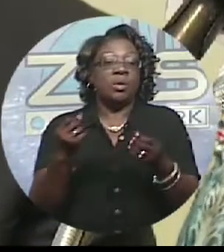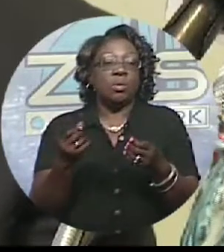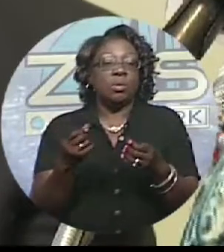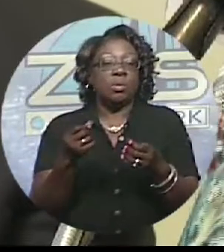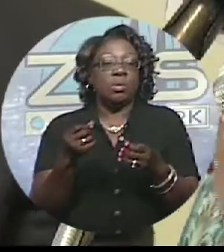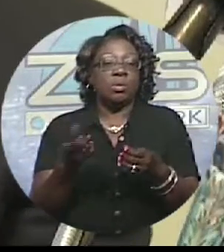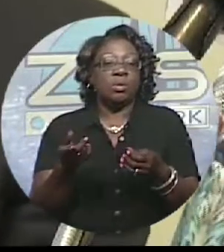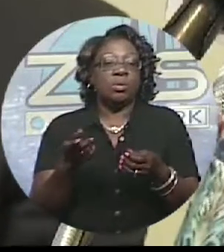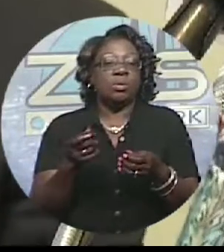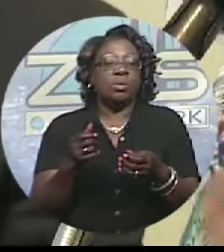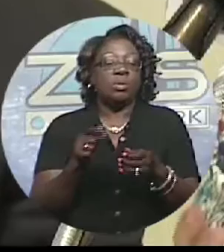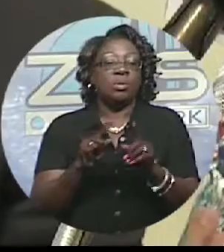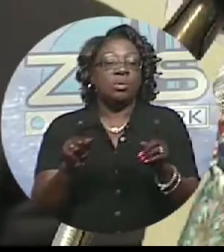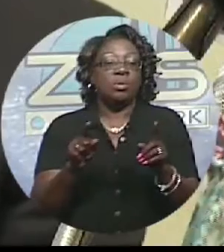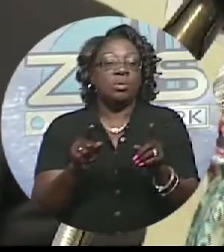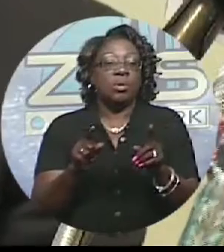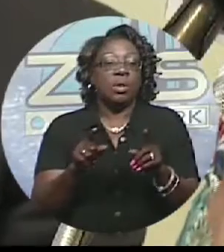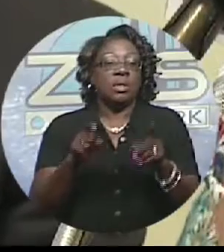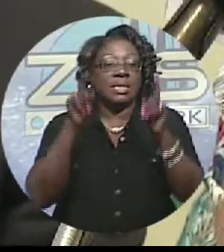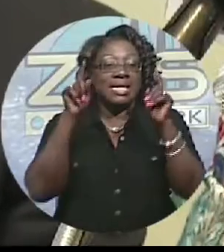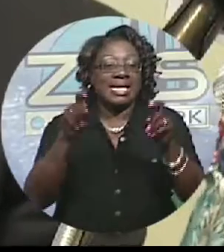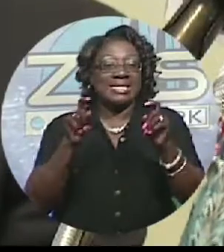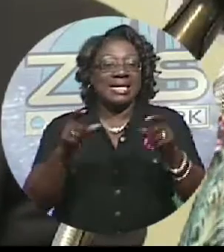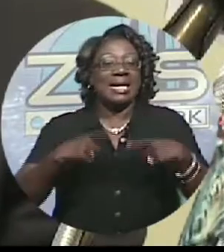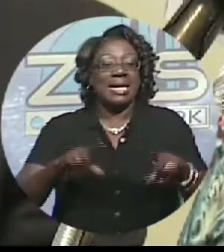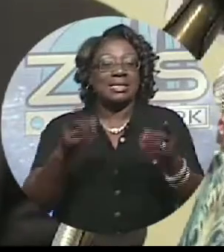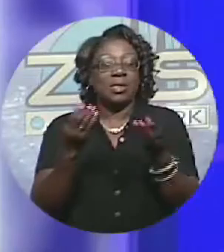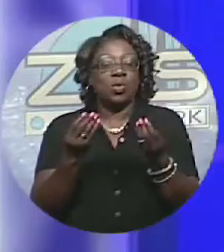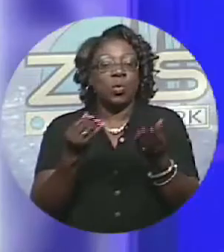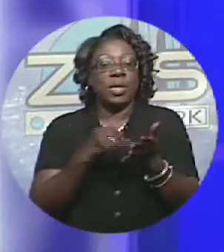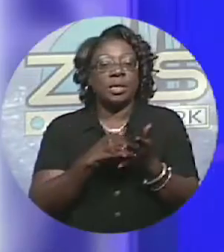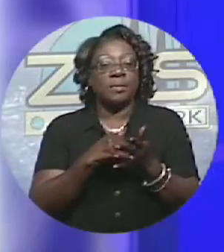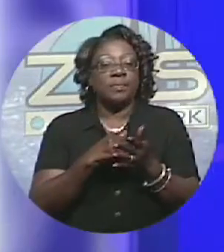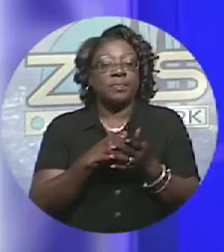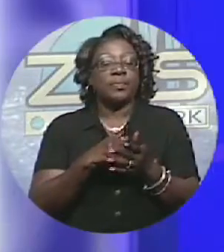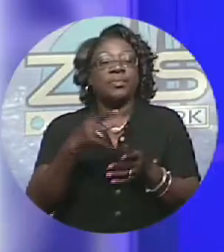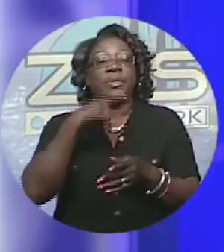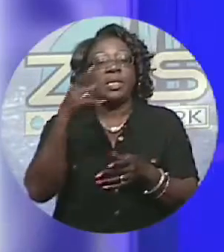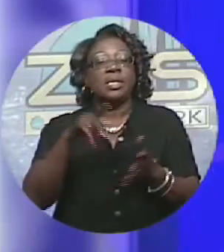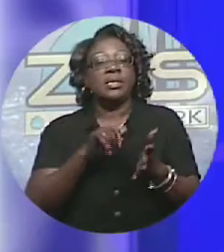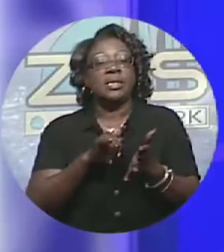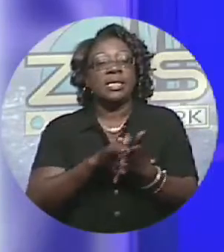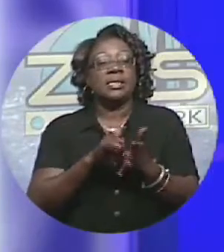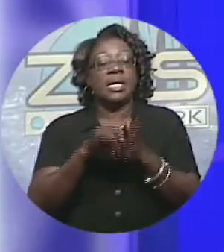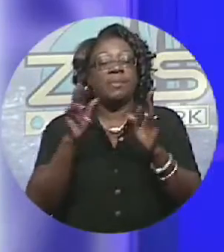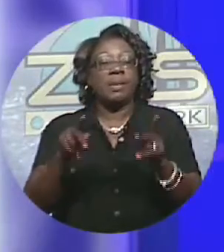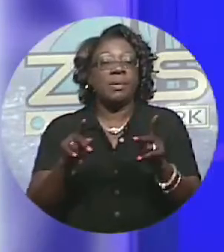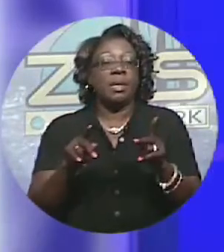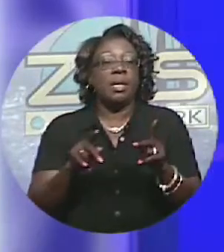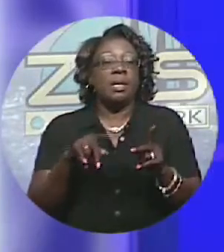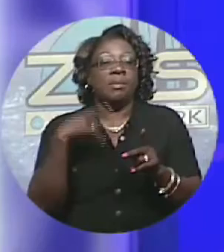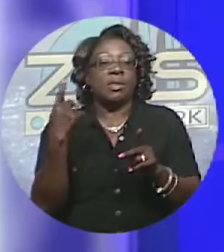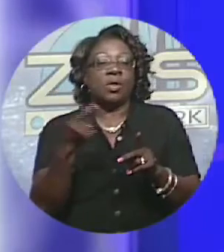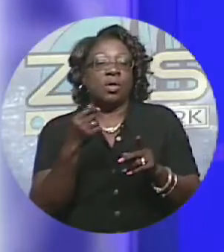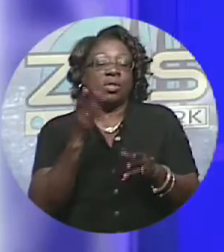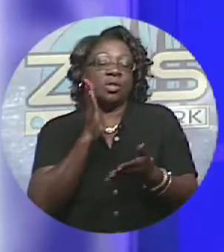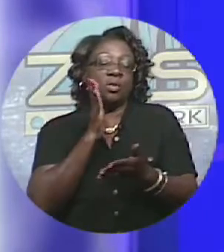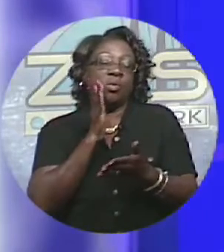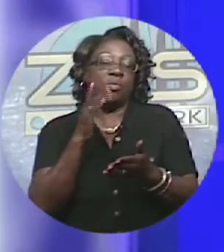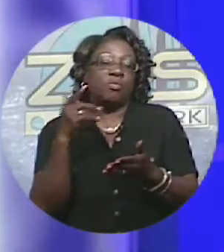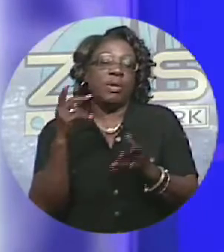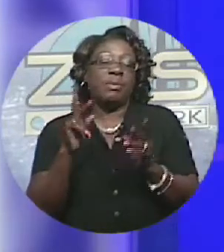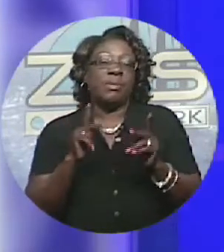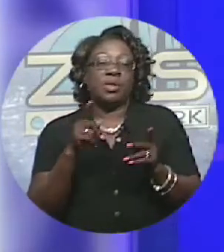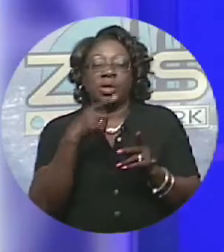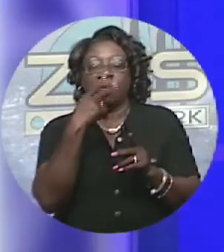your events to do the testing, let's do it. She says people must also stop seeing health as something that begins in